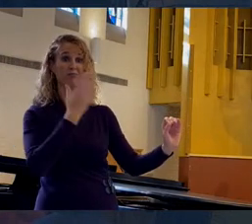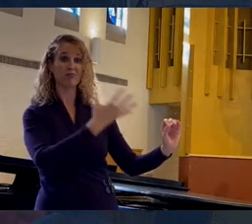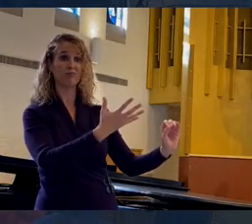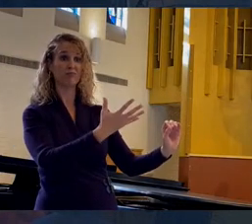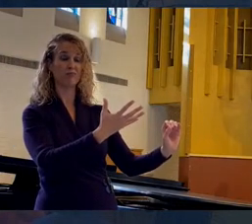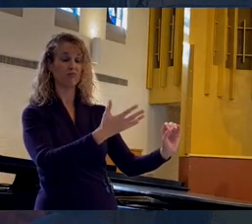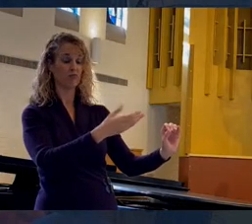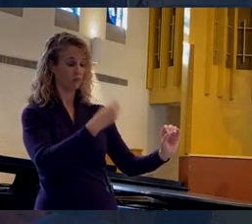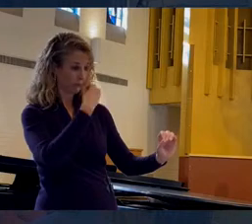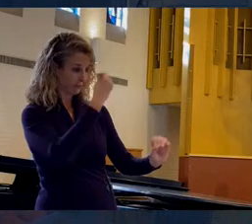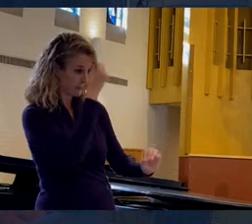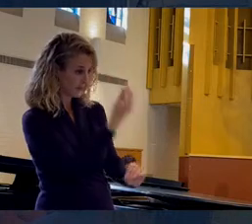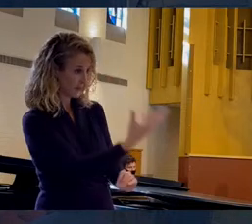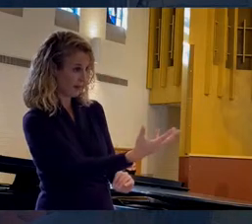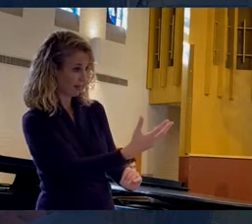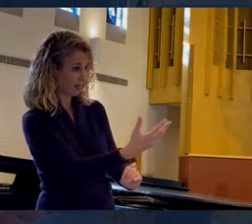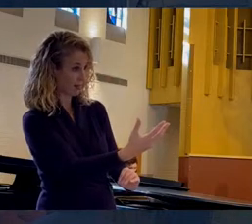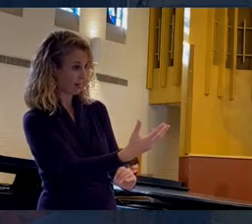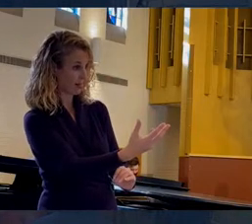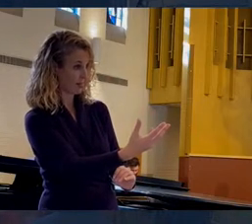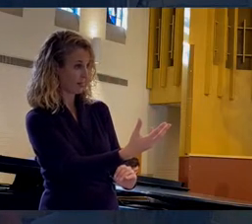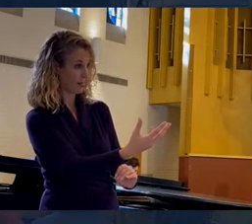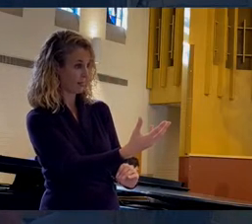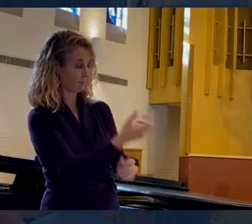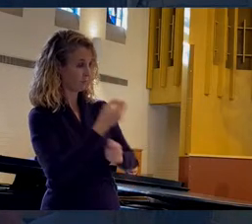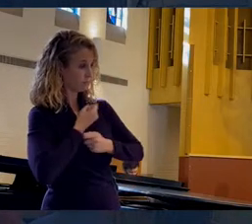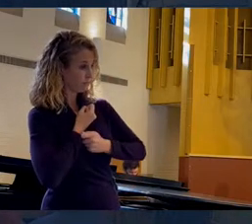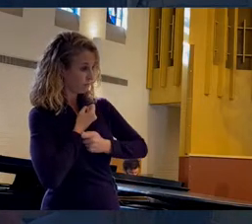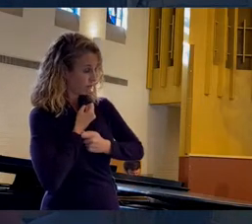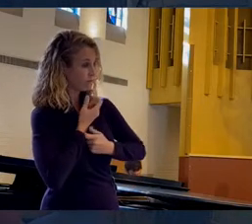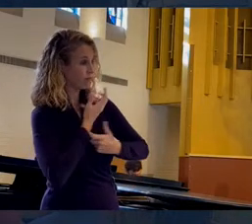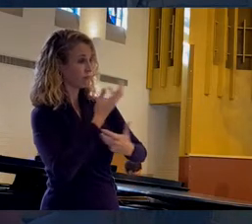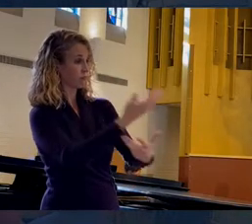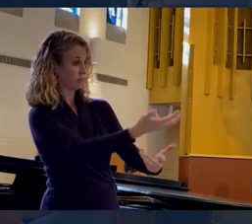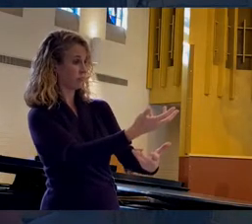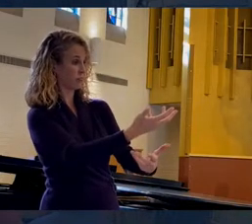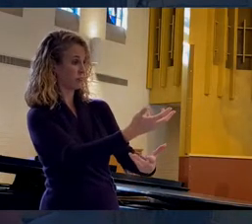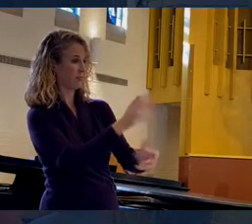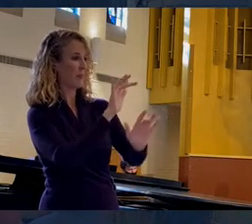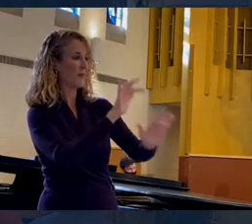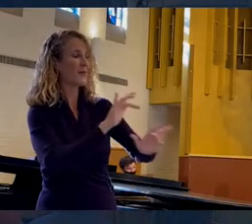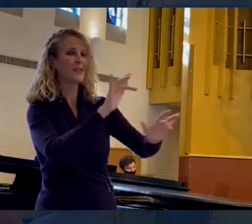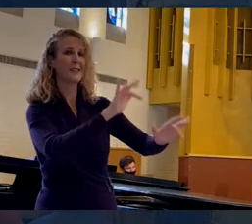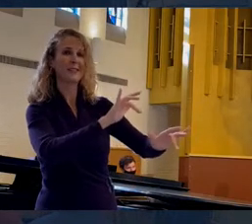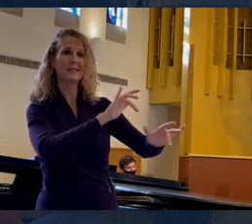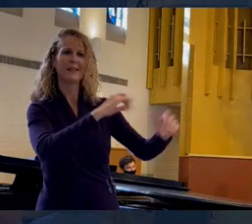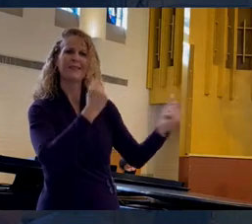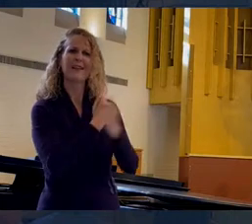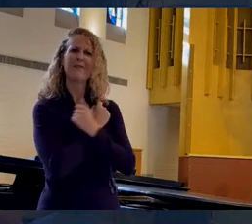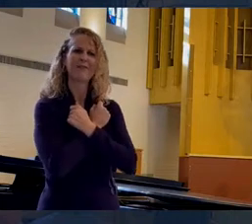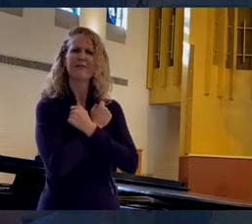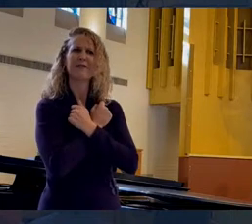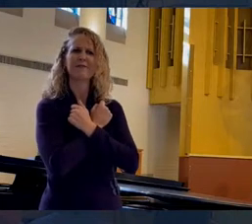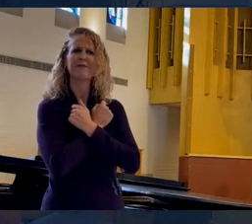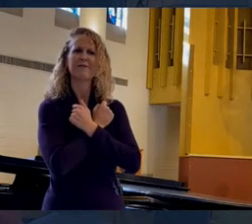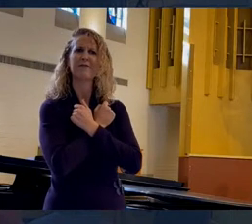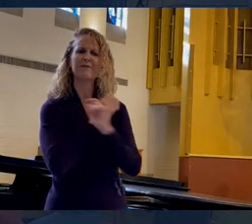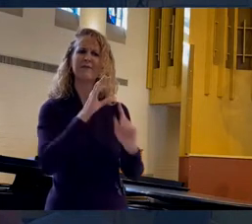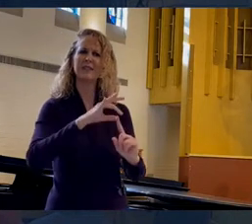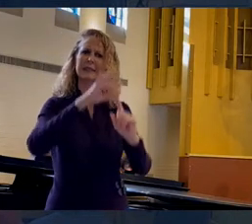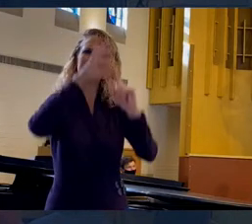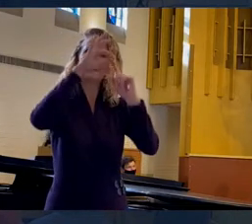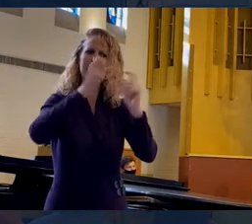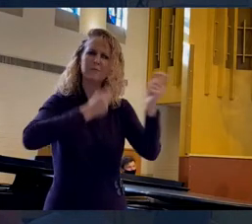say the words. Say the words from me about mercy, love. Say the words that you're